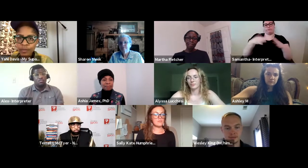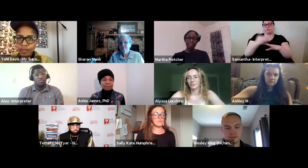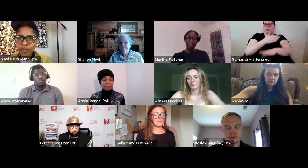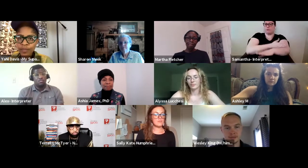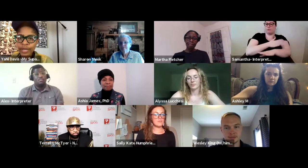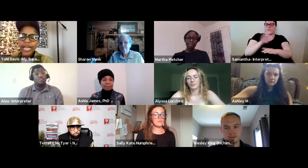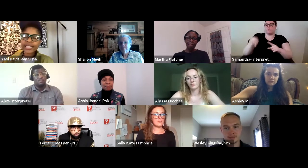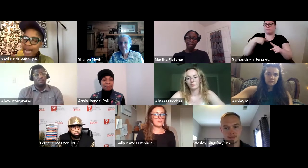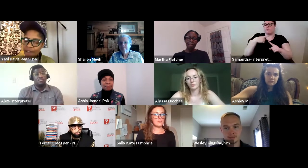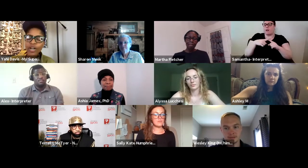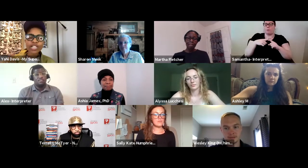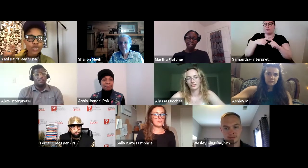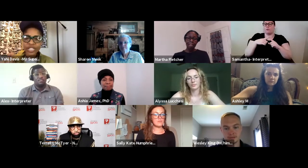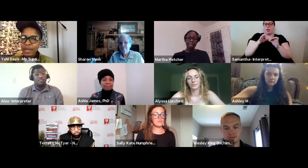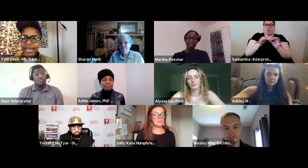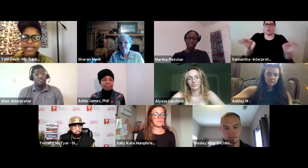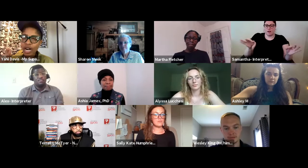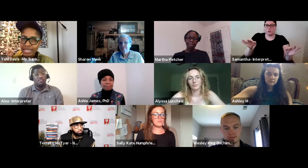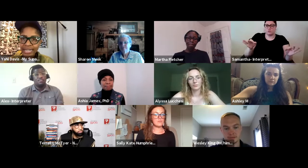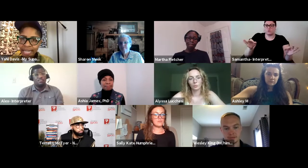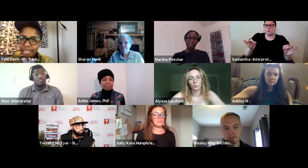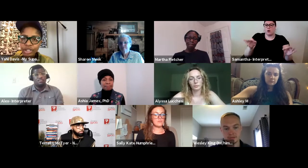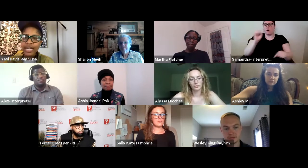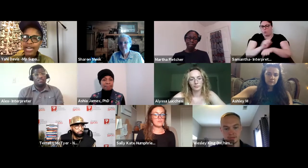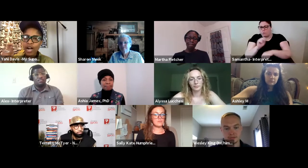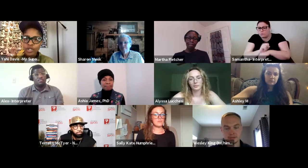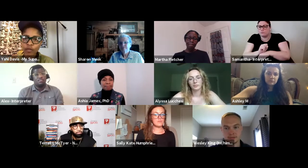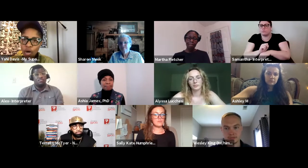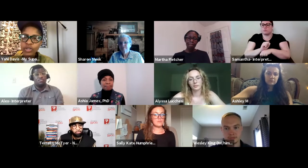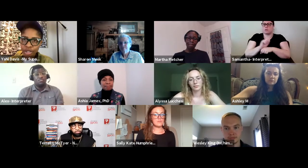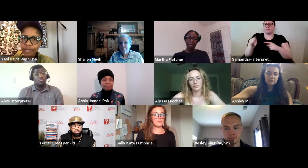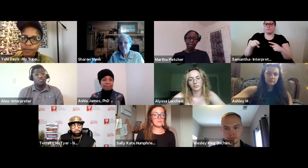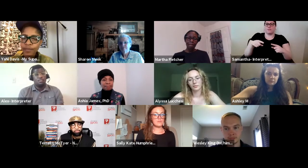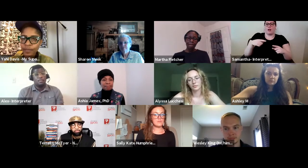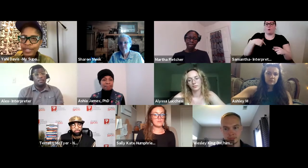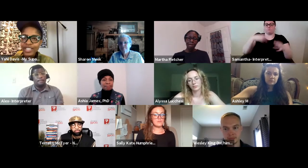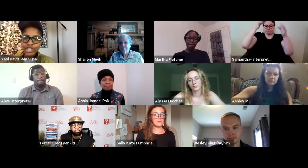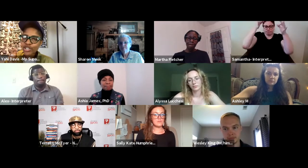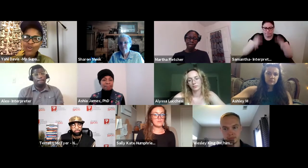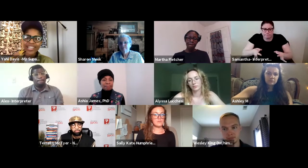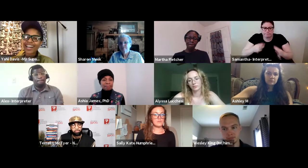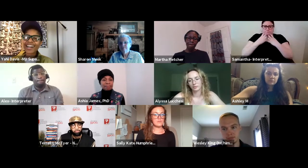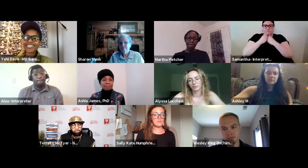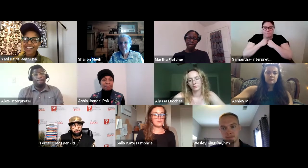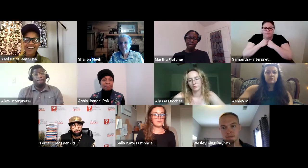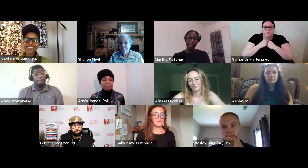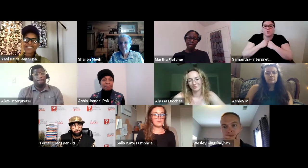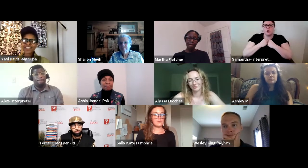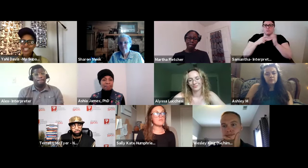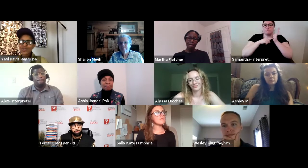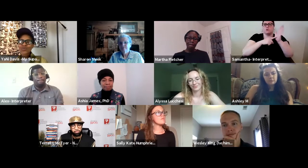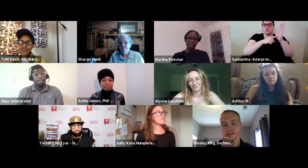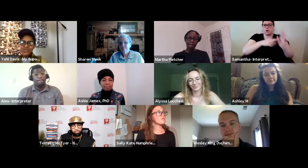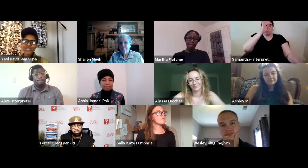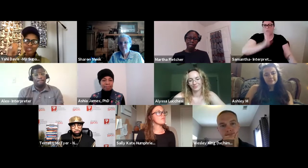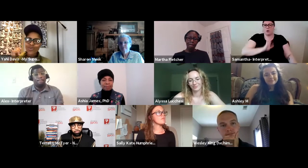work. It's time for us to expand our dedication and our devotion to showing God's love